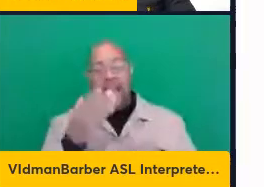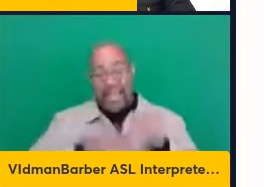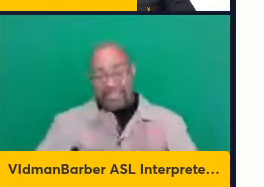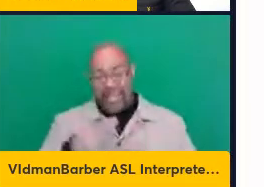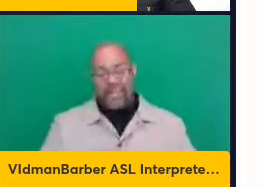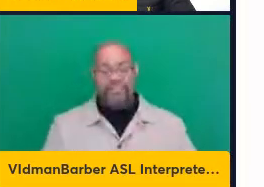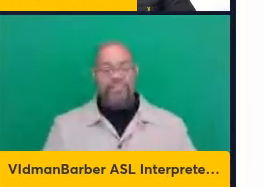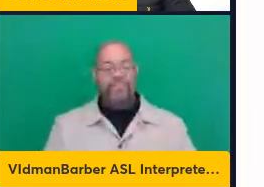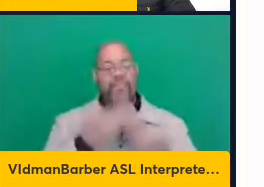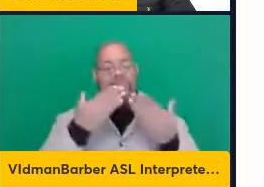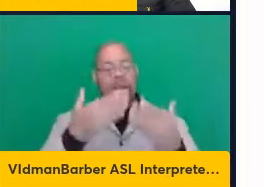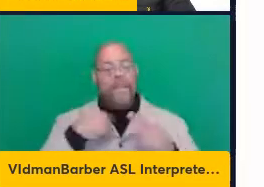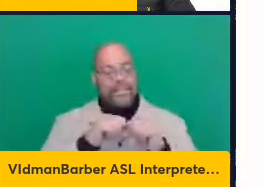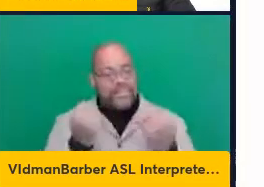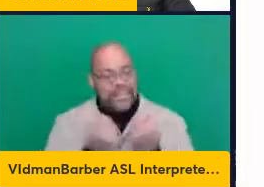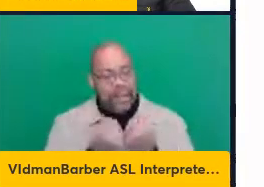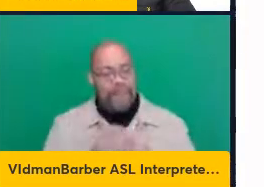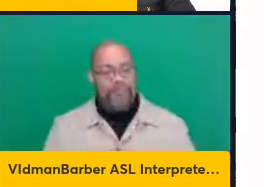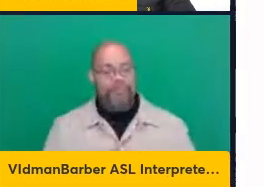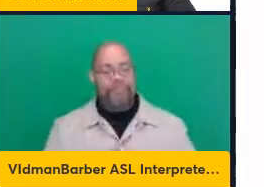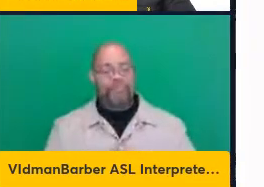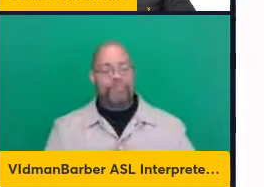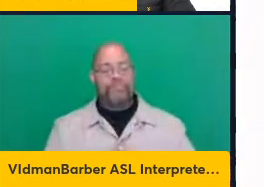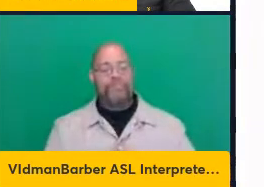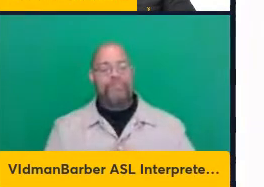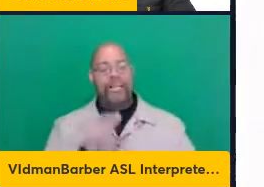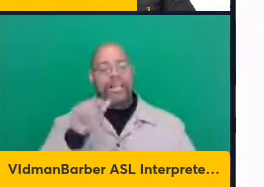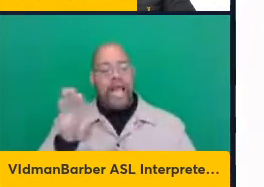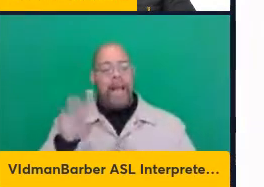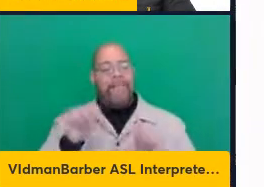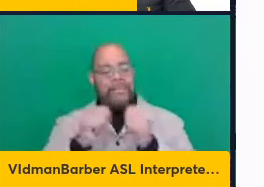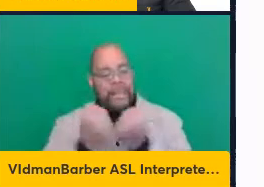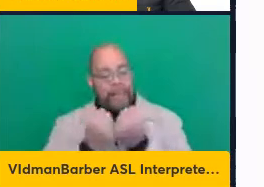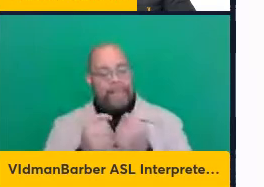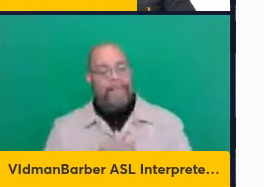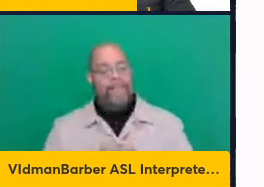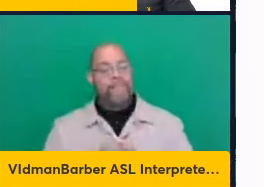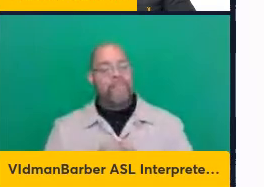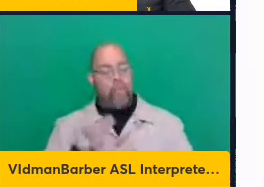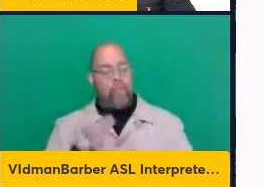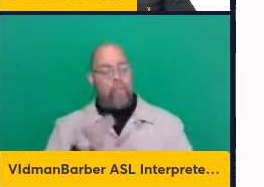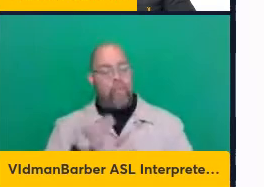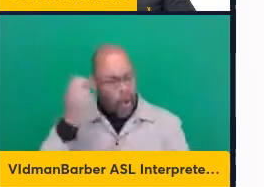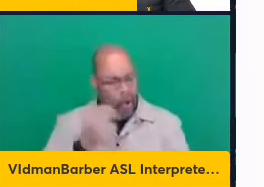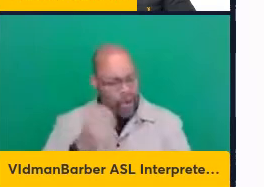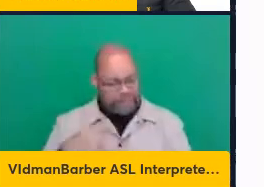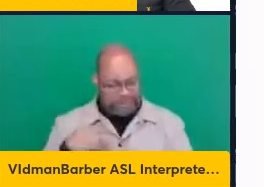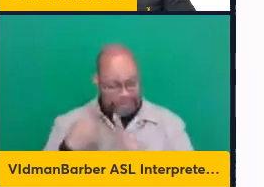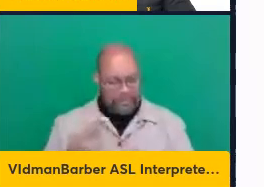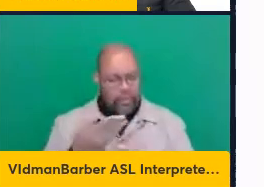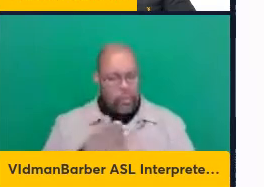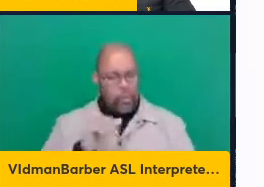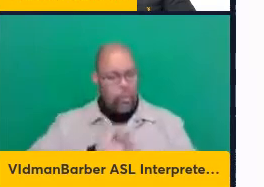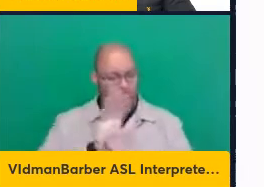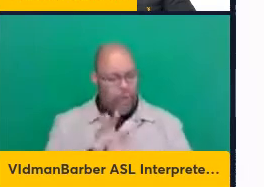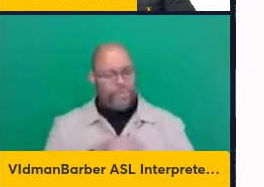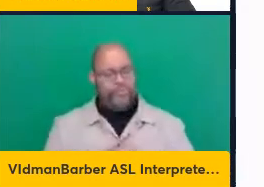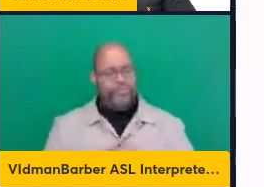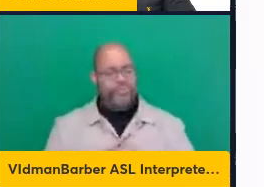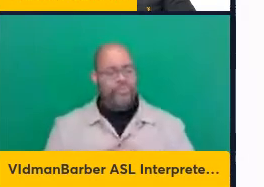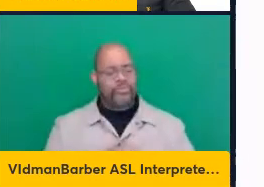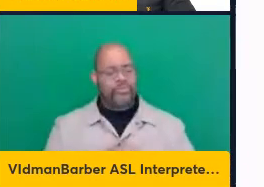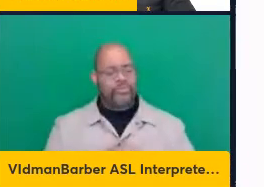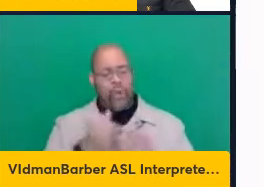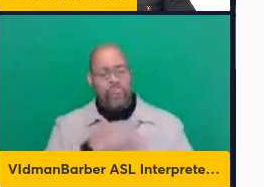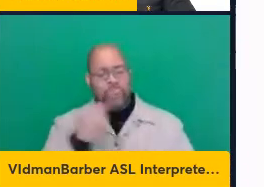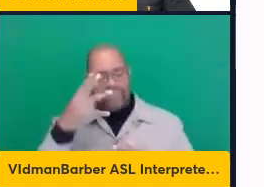by thanking my team, the laboratory team, who have worked so hard, especially during the COVID time, all the risk